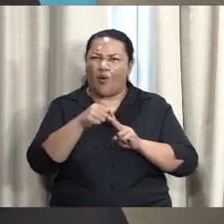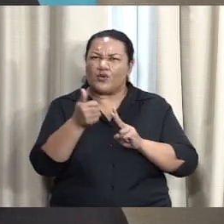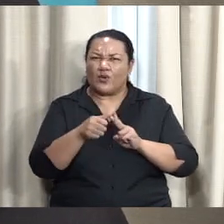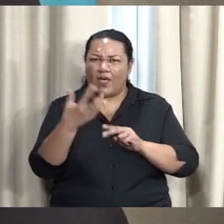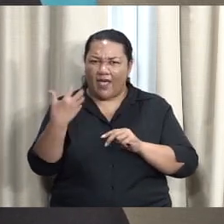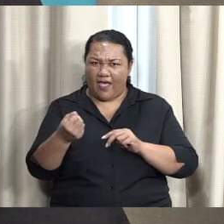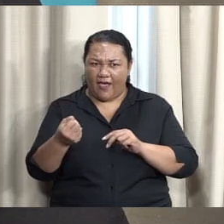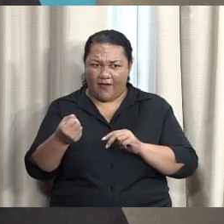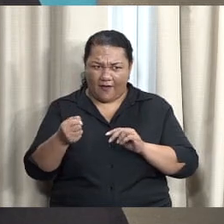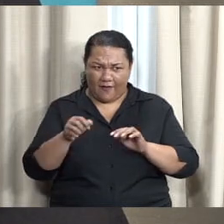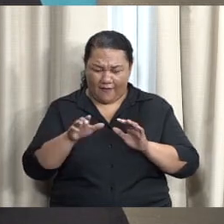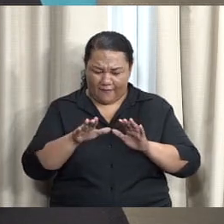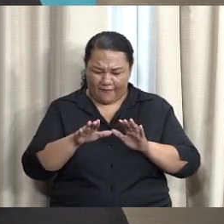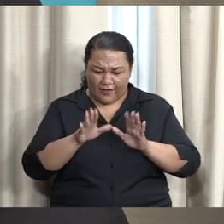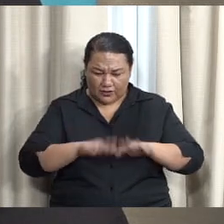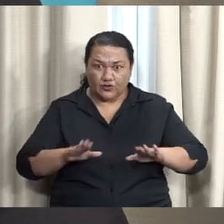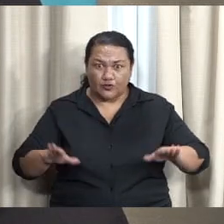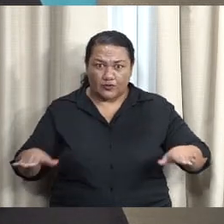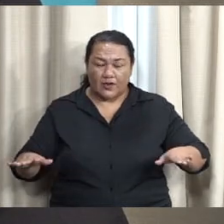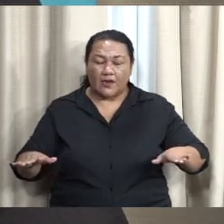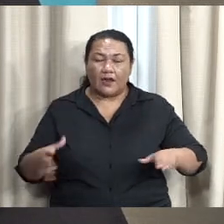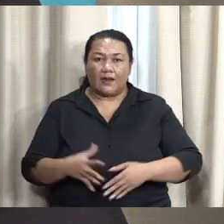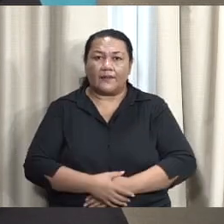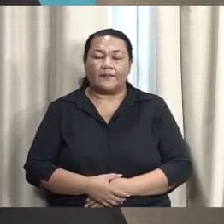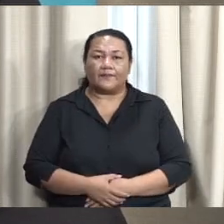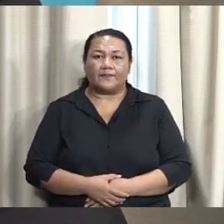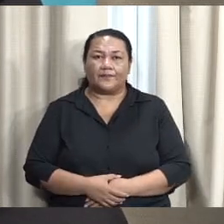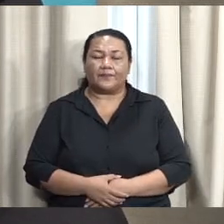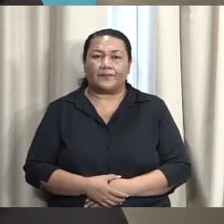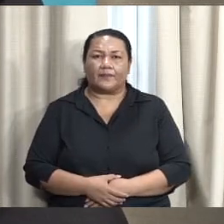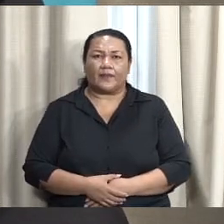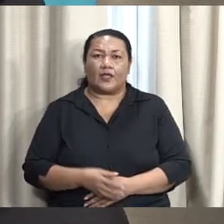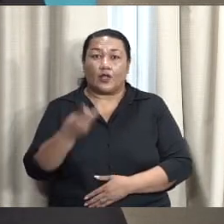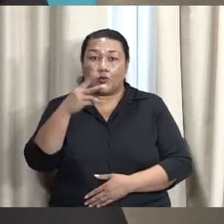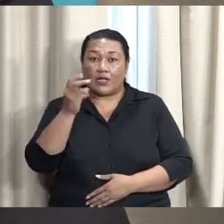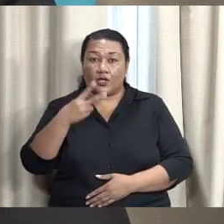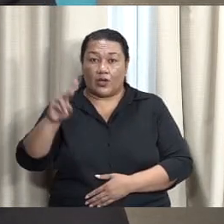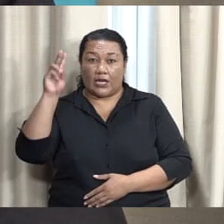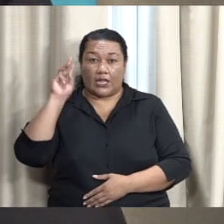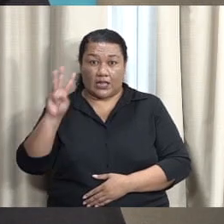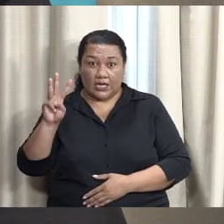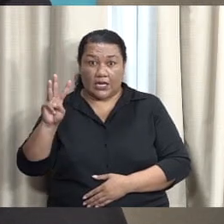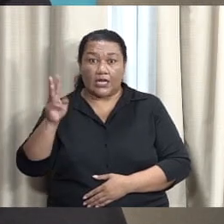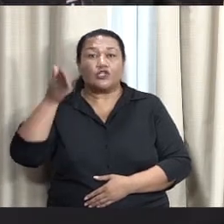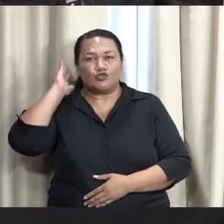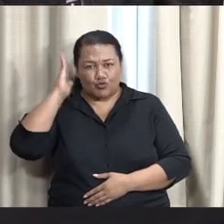homes to have the best possible start to the 2023 school year.